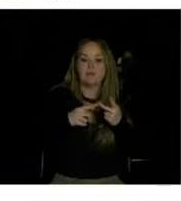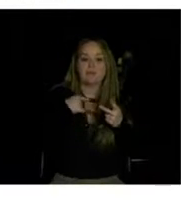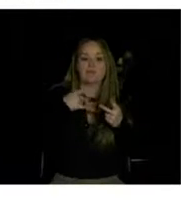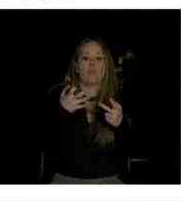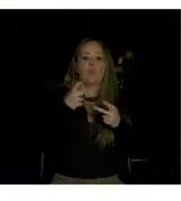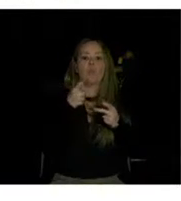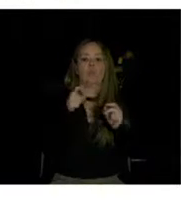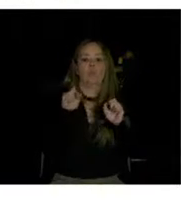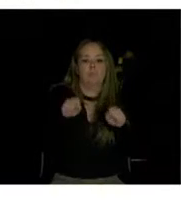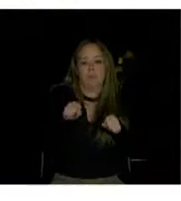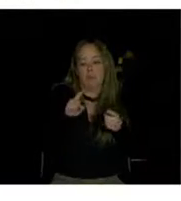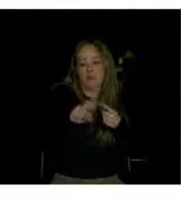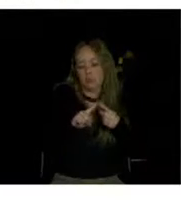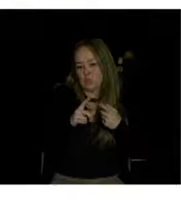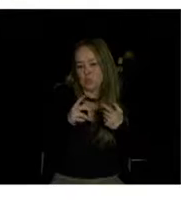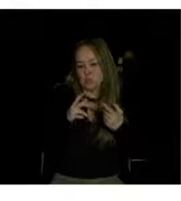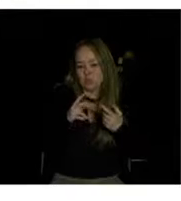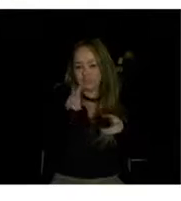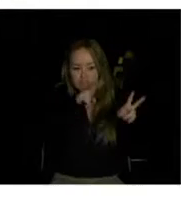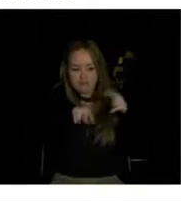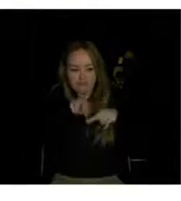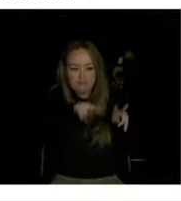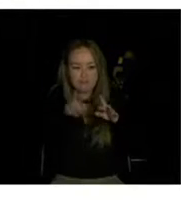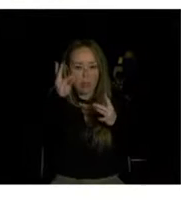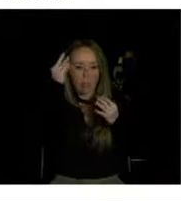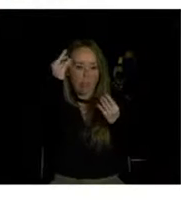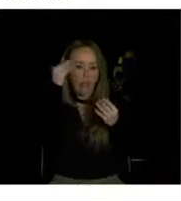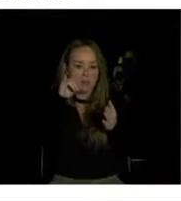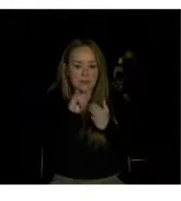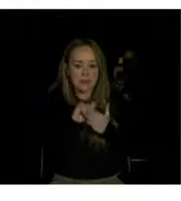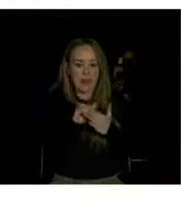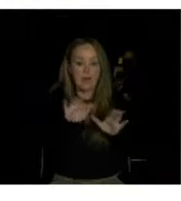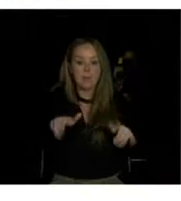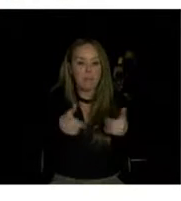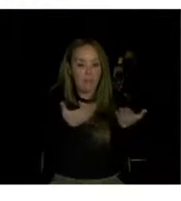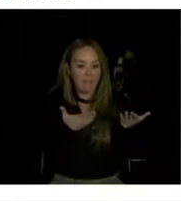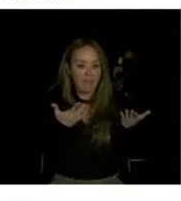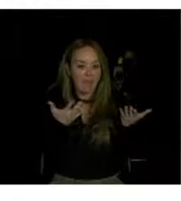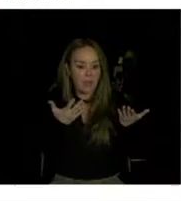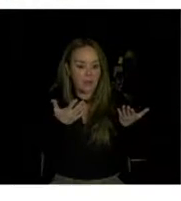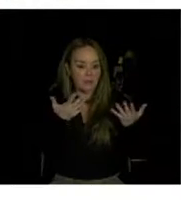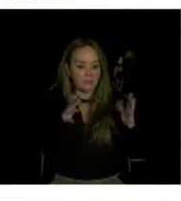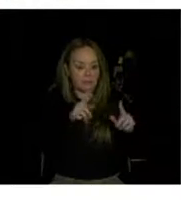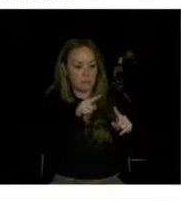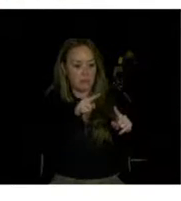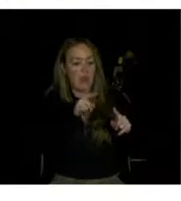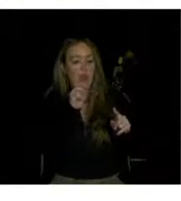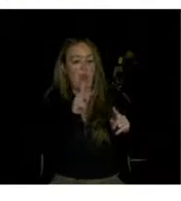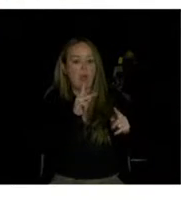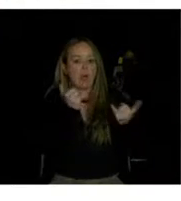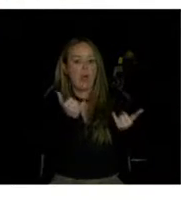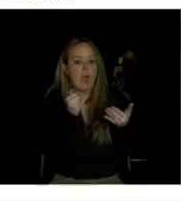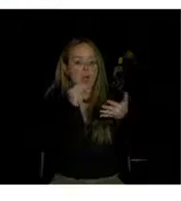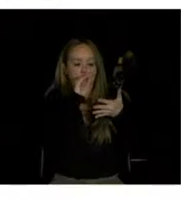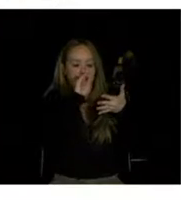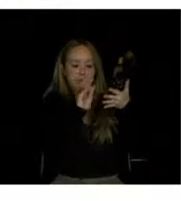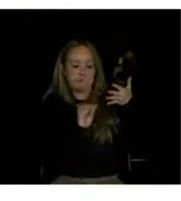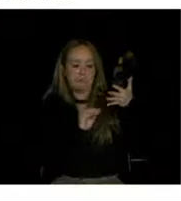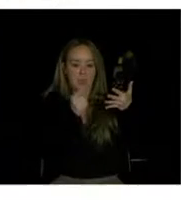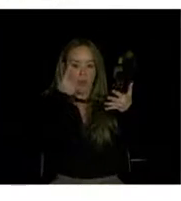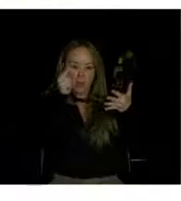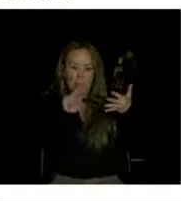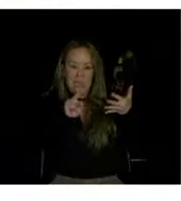you to be able to go through and look at the thoughts that have been provided and then rate those thoughts. Do you